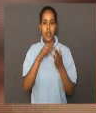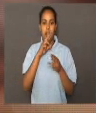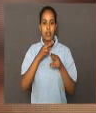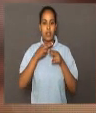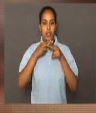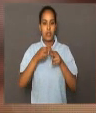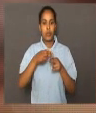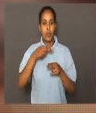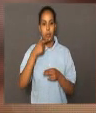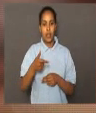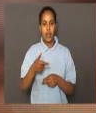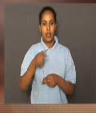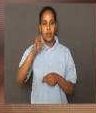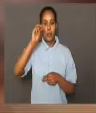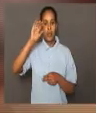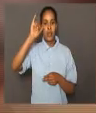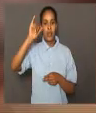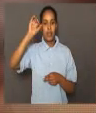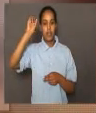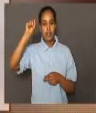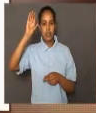said to be miscible.